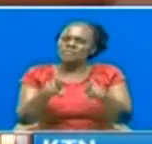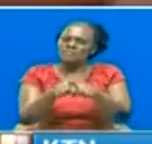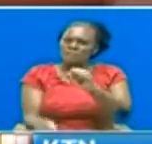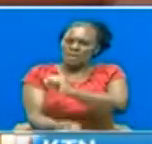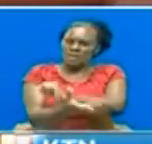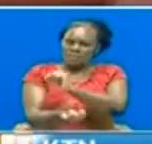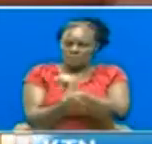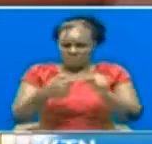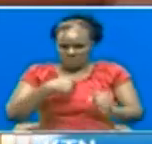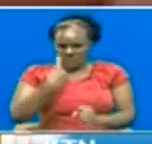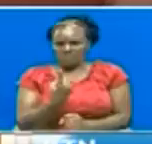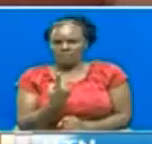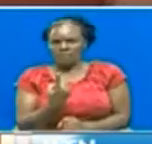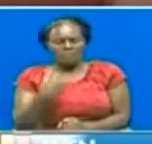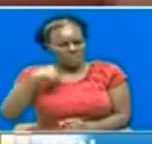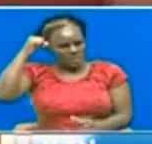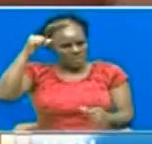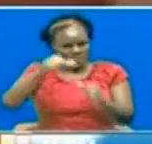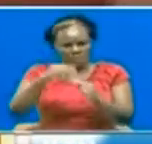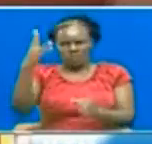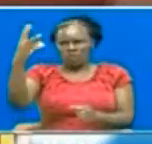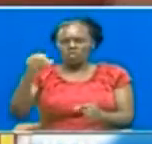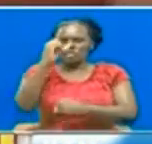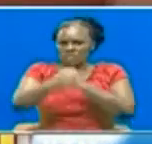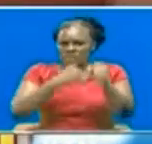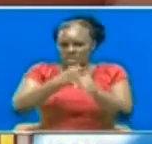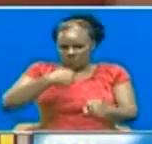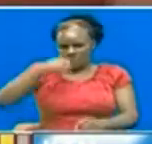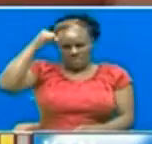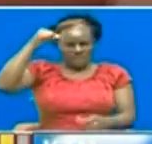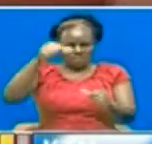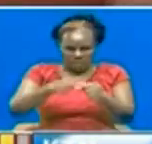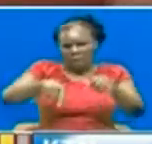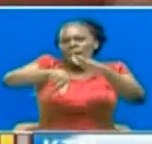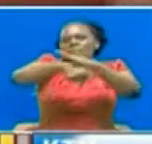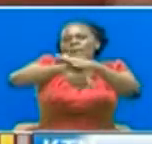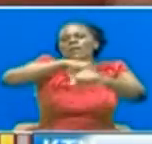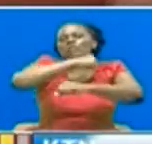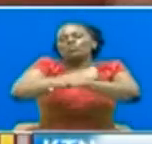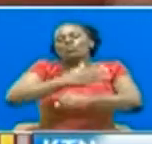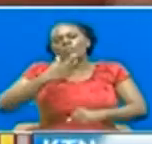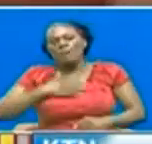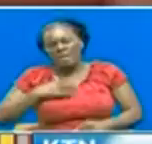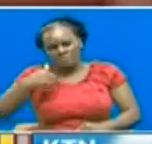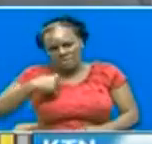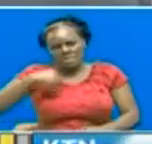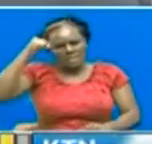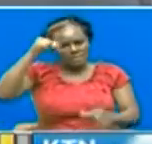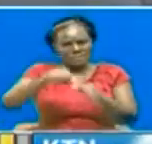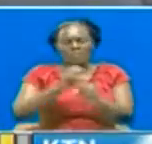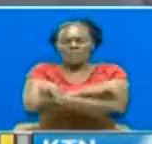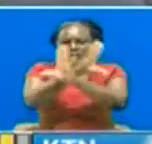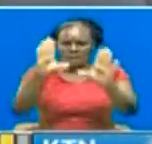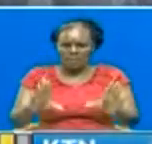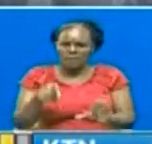me, down the line, I recall 40 years, I can recall the primary school I went, secondary school I went, all that. Boinet